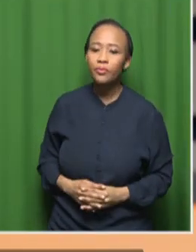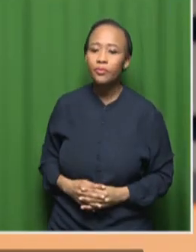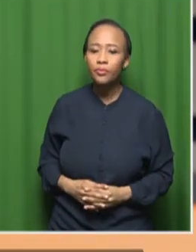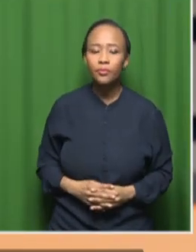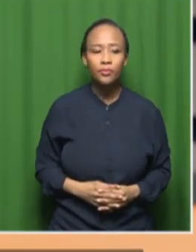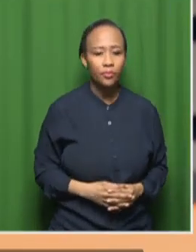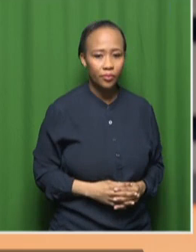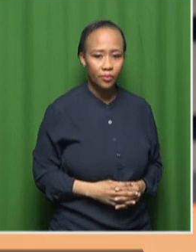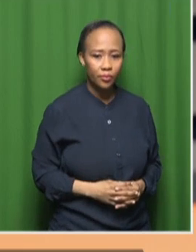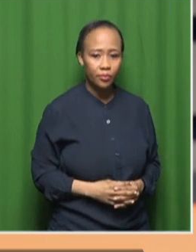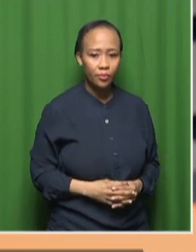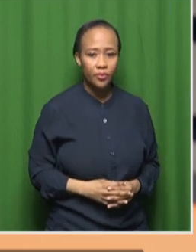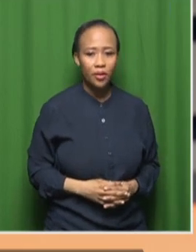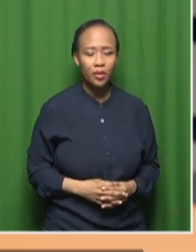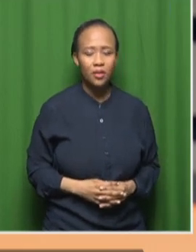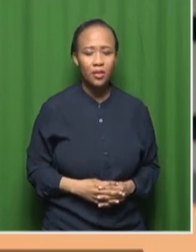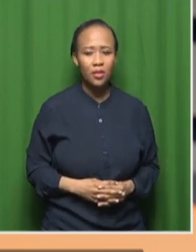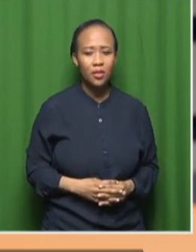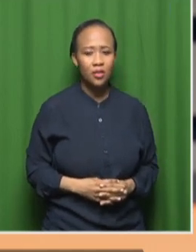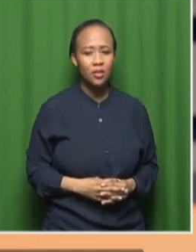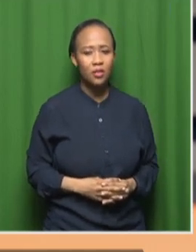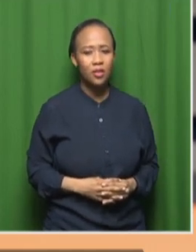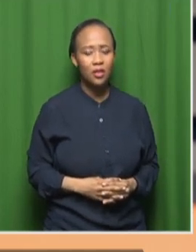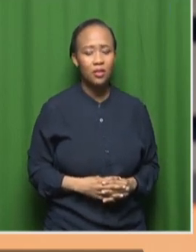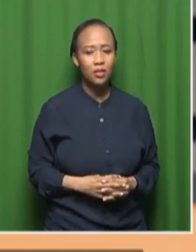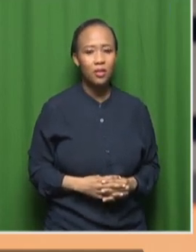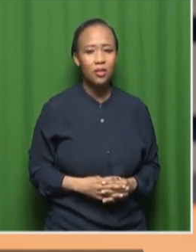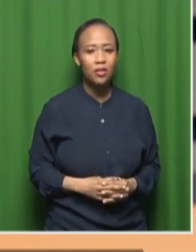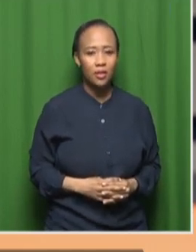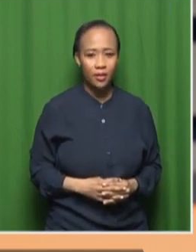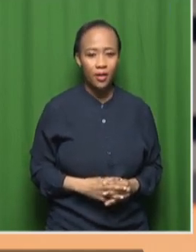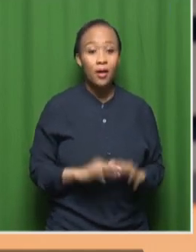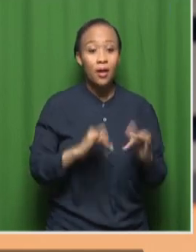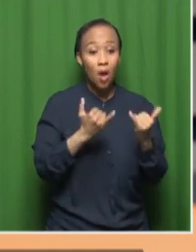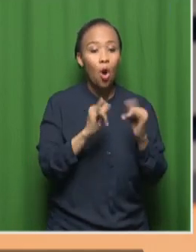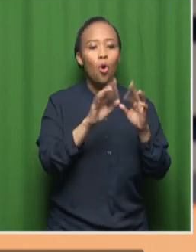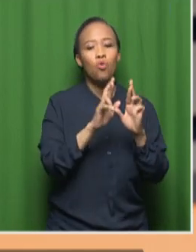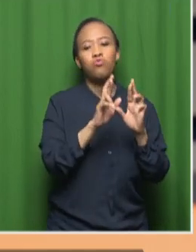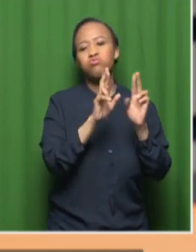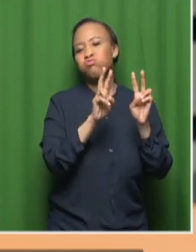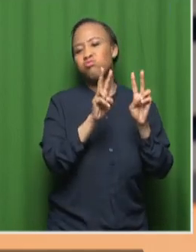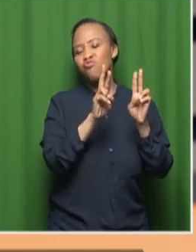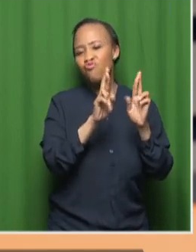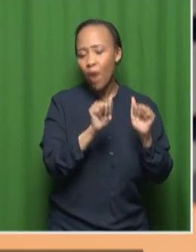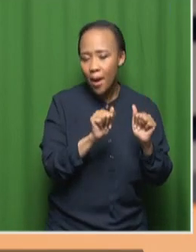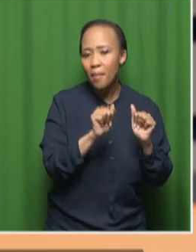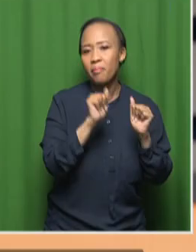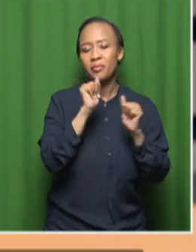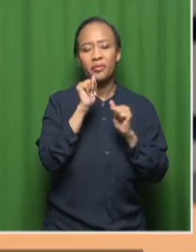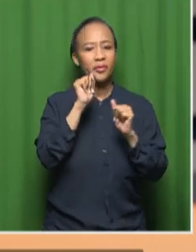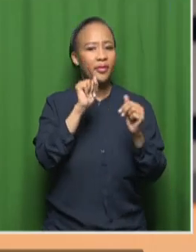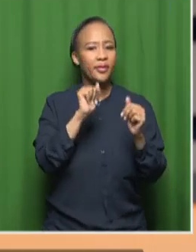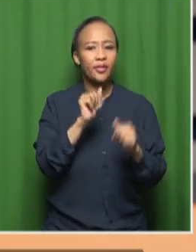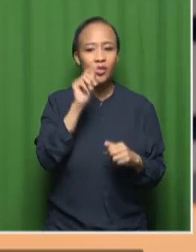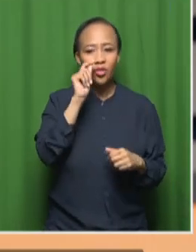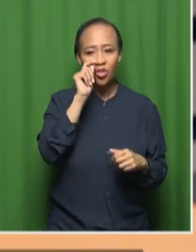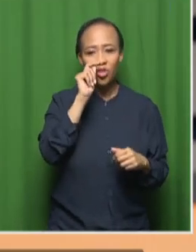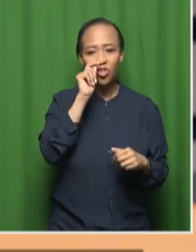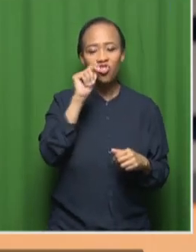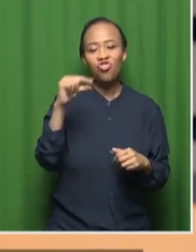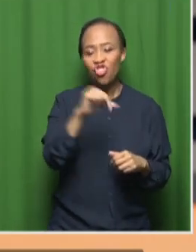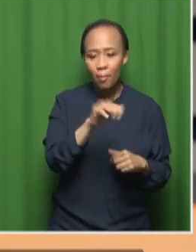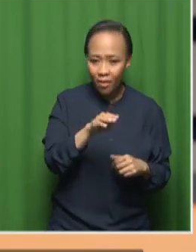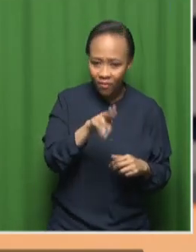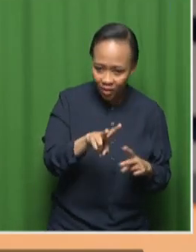the intersectionality of some of the issues that you address in this book, such as rape, gender-based violence, homophobia? Like, how do those issues